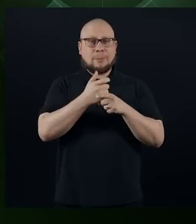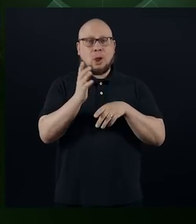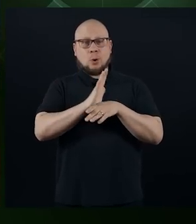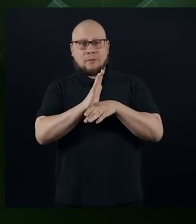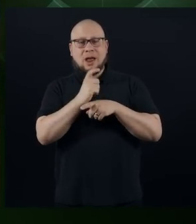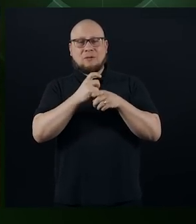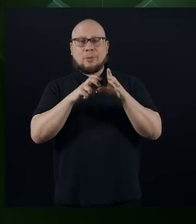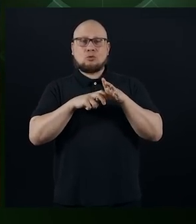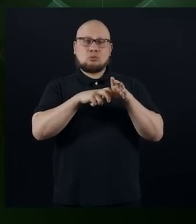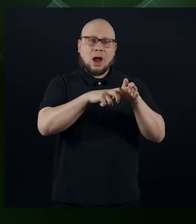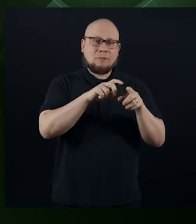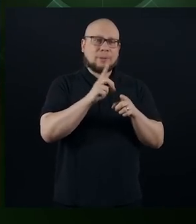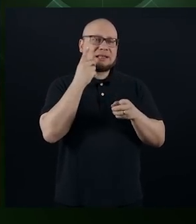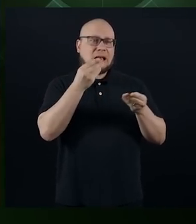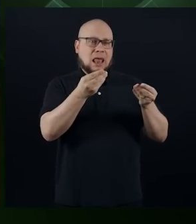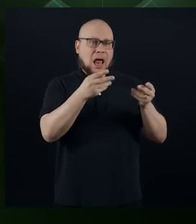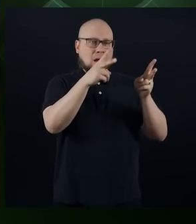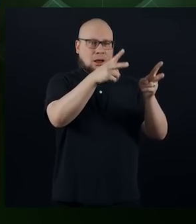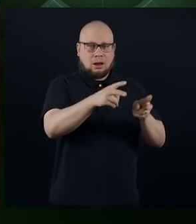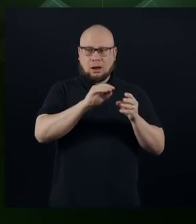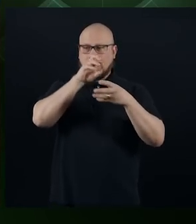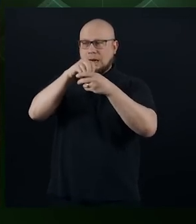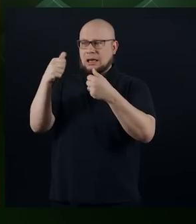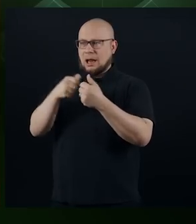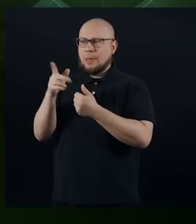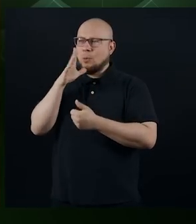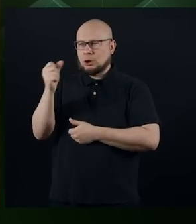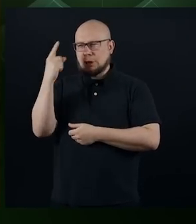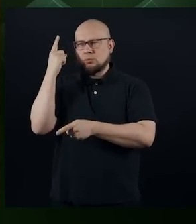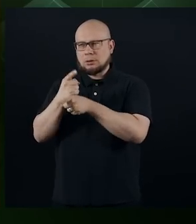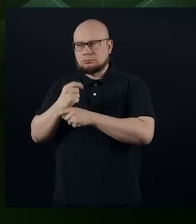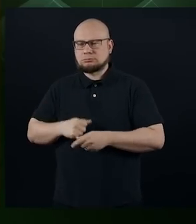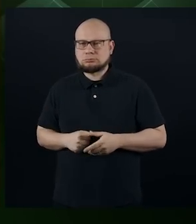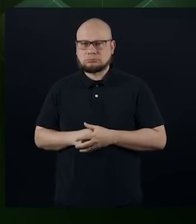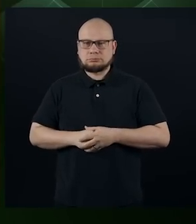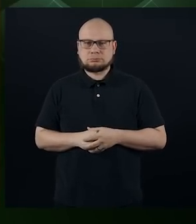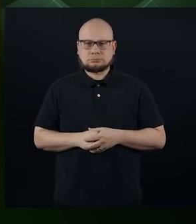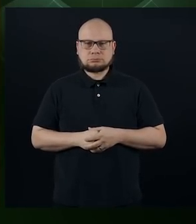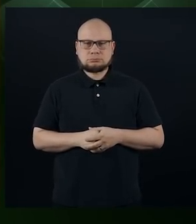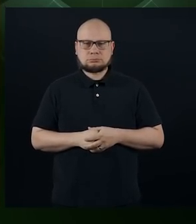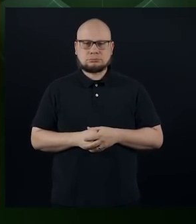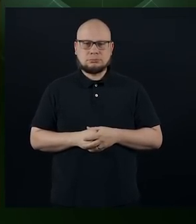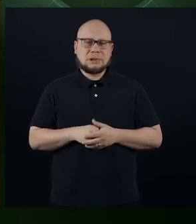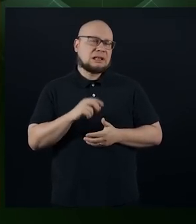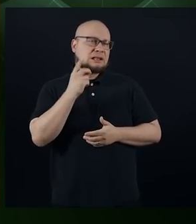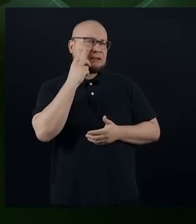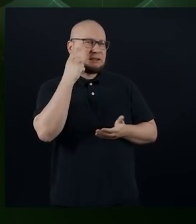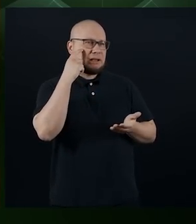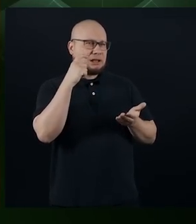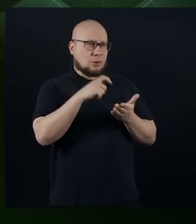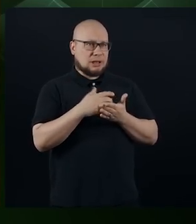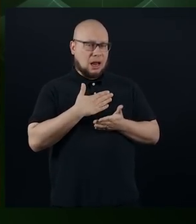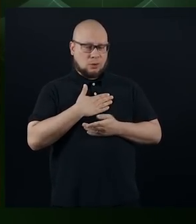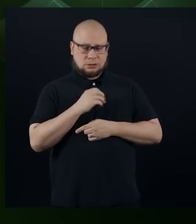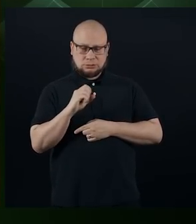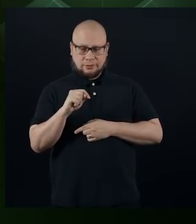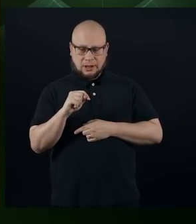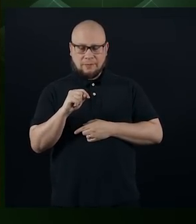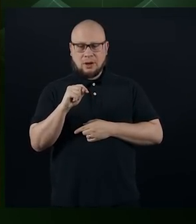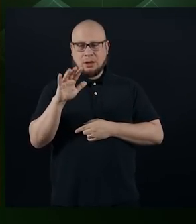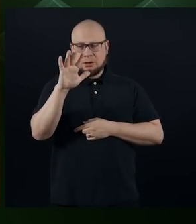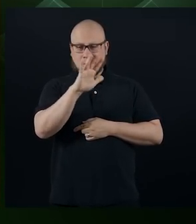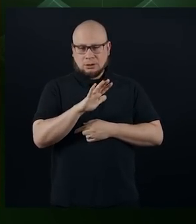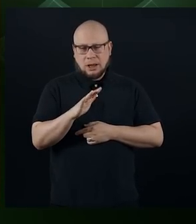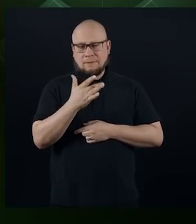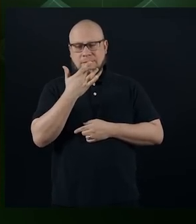park attraction and the films and building something new. They looked at our game, they recognized the tone and the humor and the